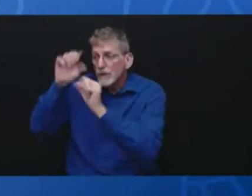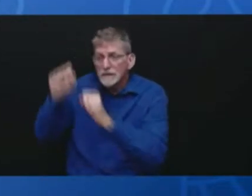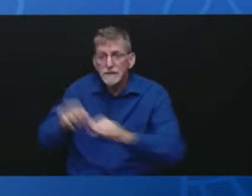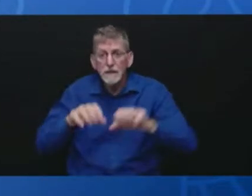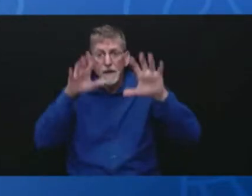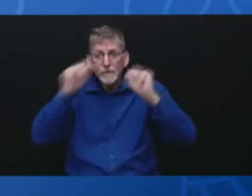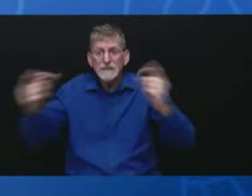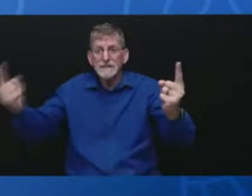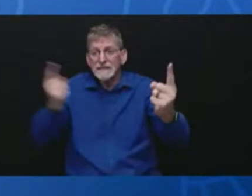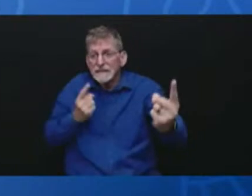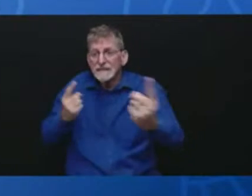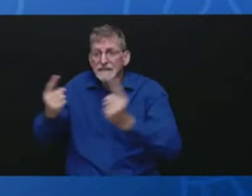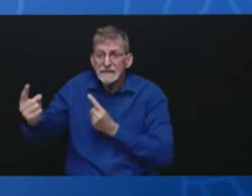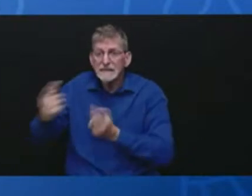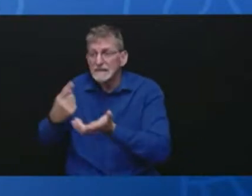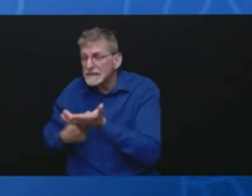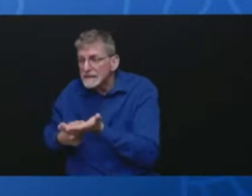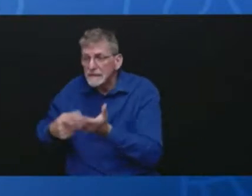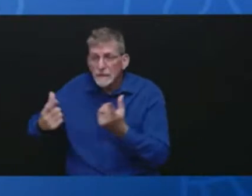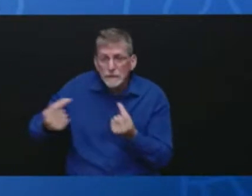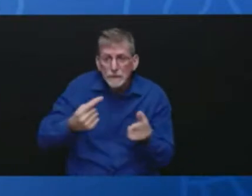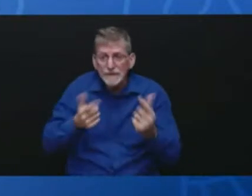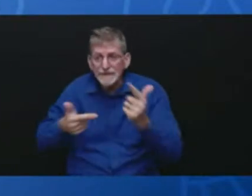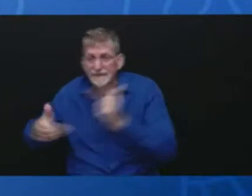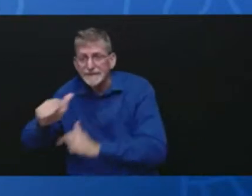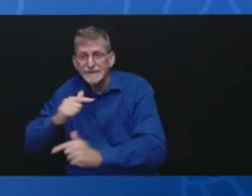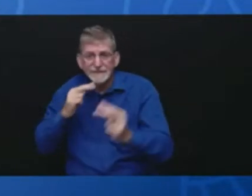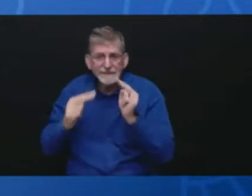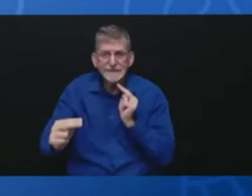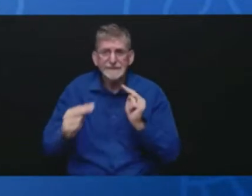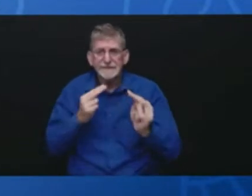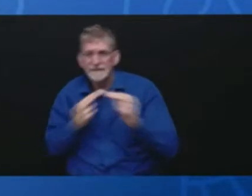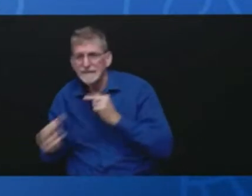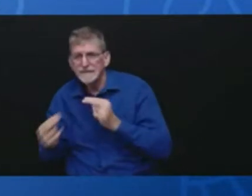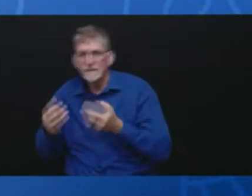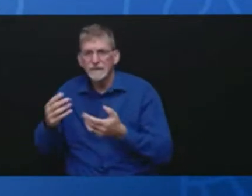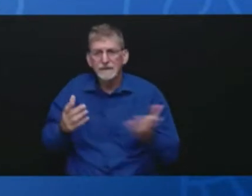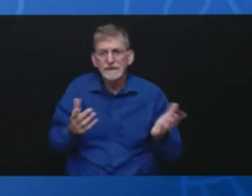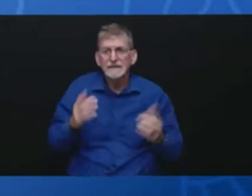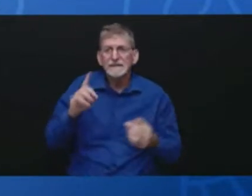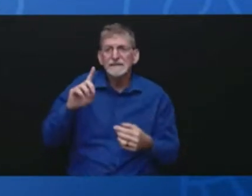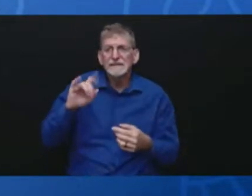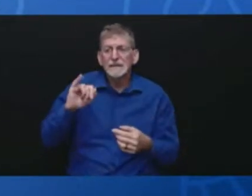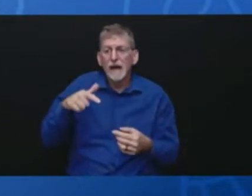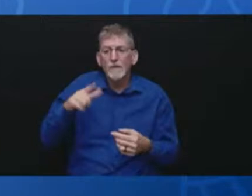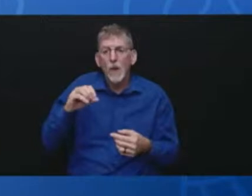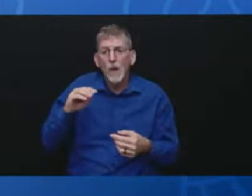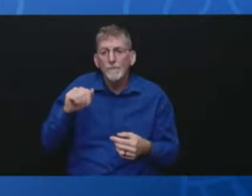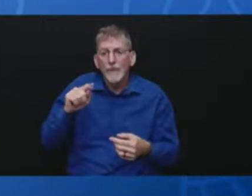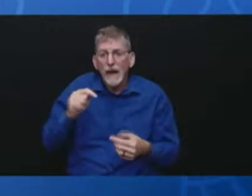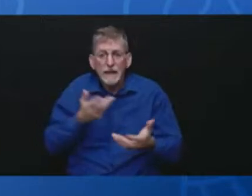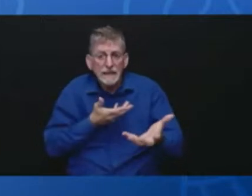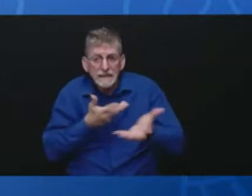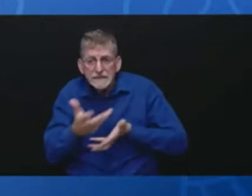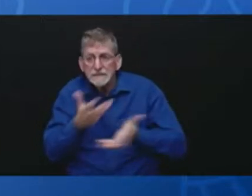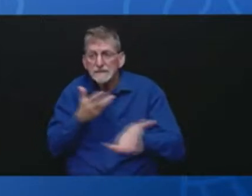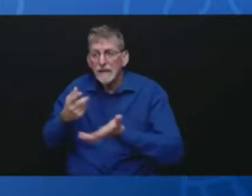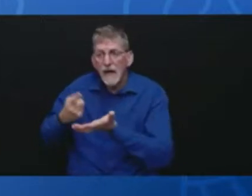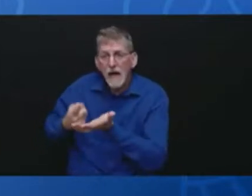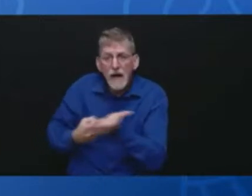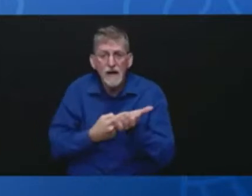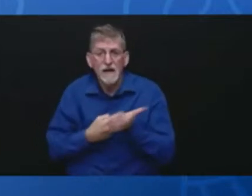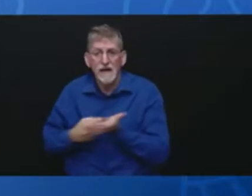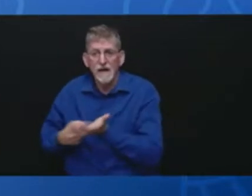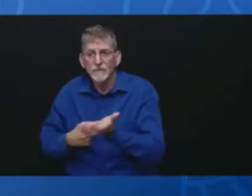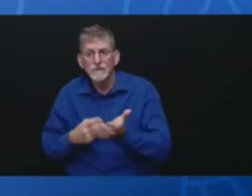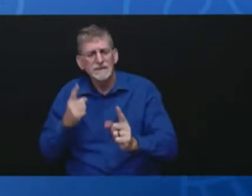and negotiations and diplomatic conversations that get us to a point of peace. That is the only thing, when we think about the next day,